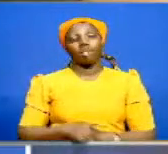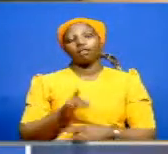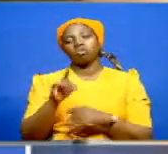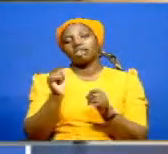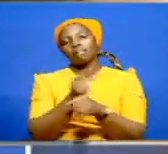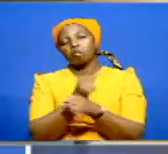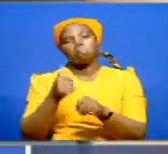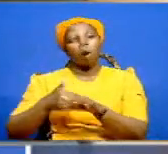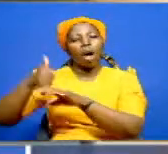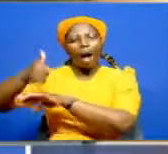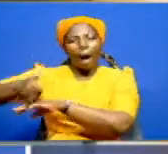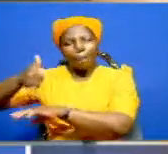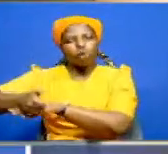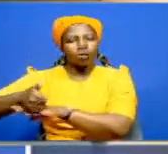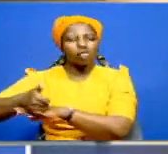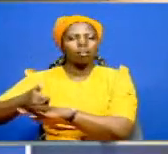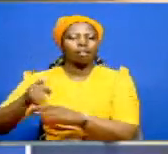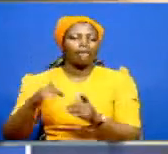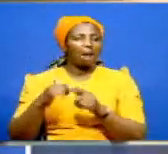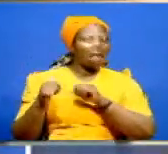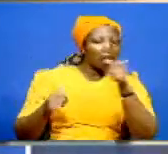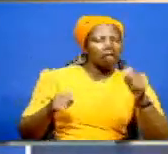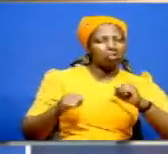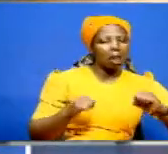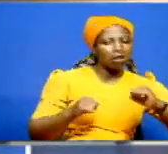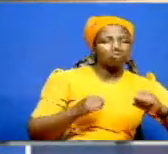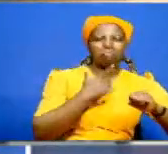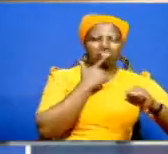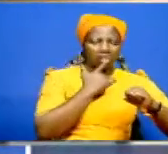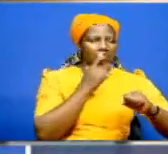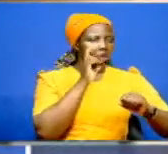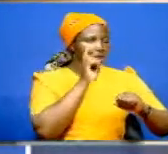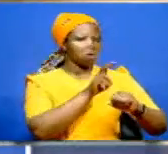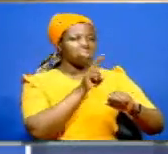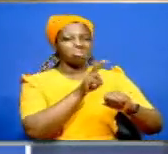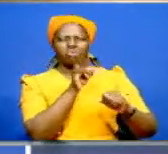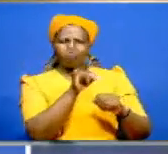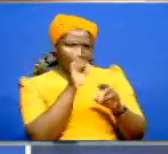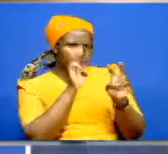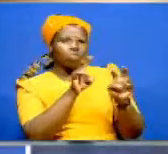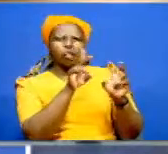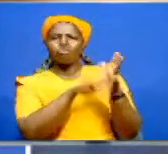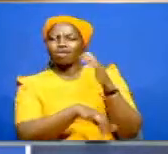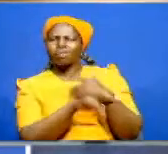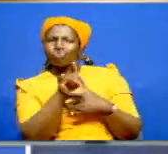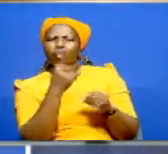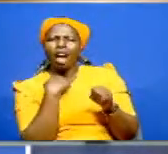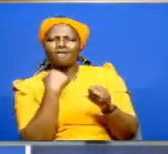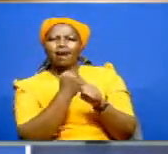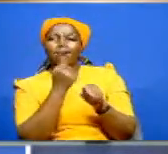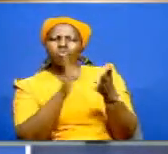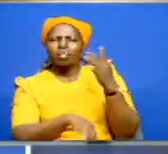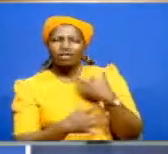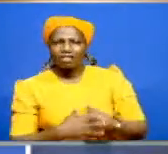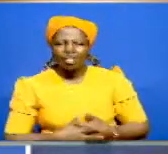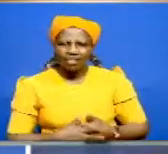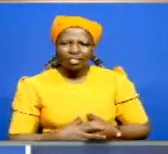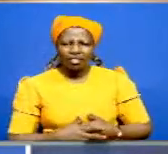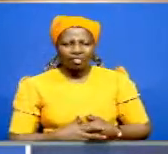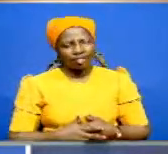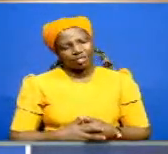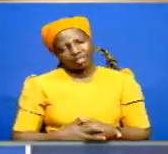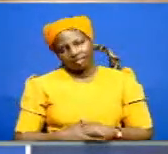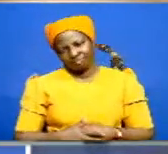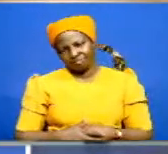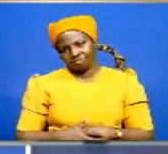unatusi, na upande mwingine unasema angalia. Unaangalia nini umefanya? Kama mwingine, kitu ni